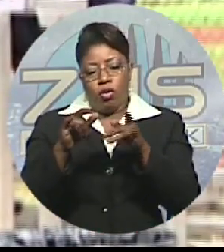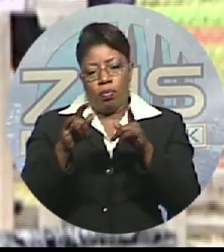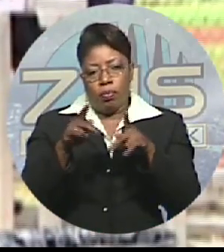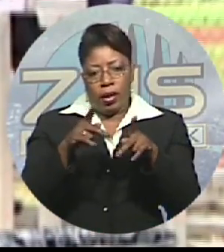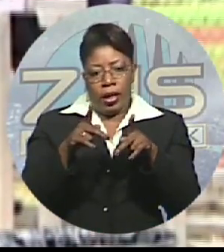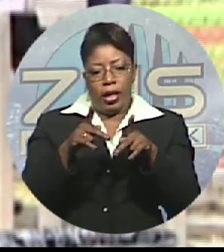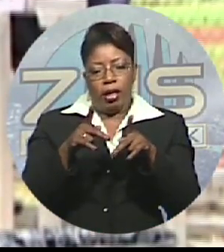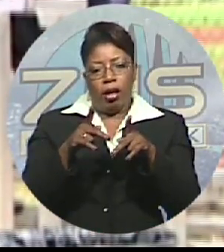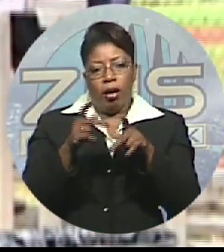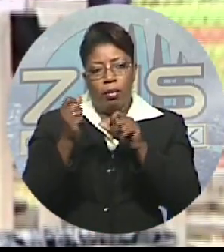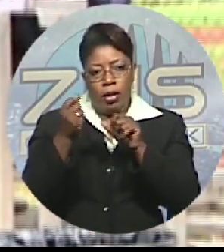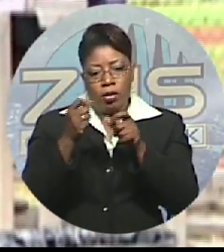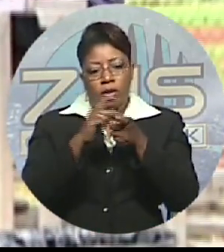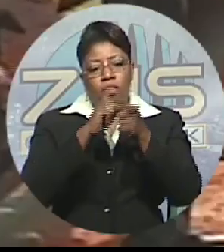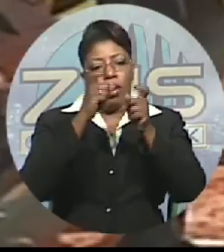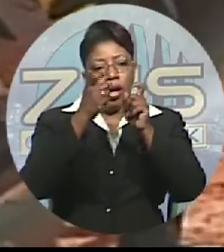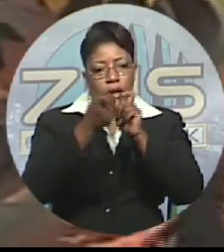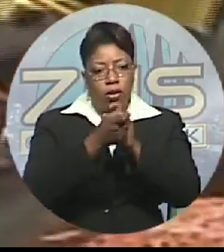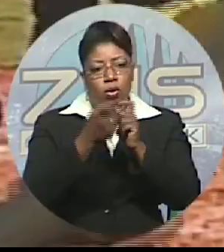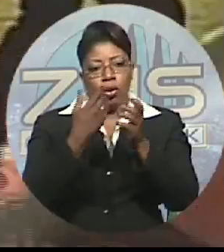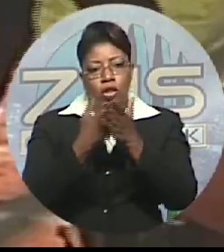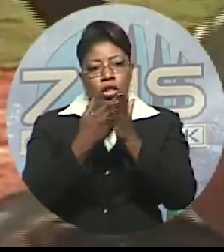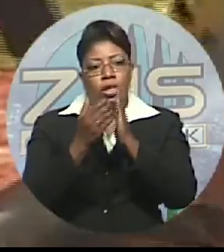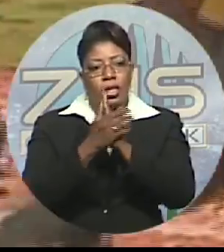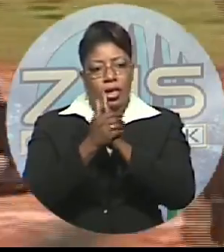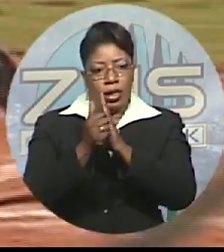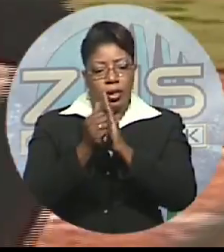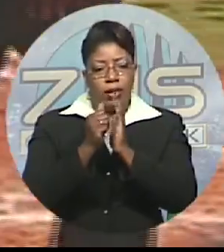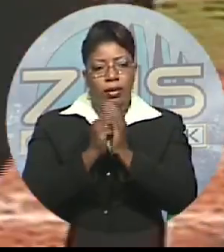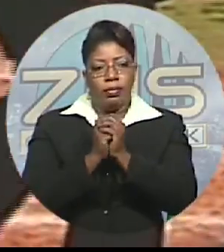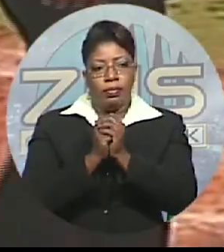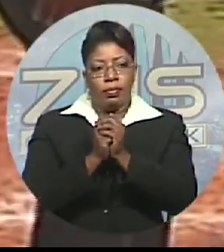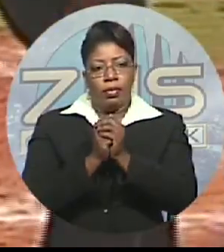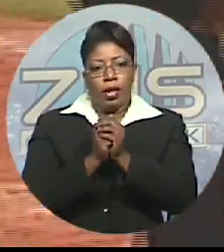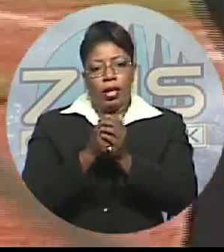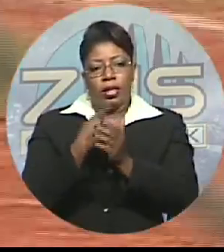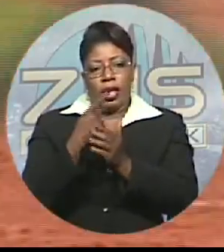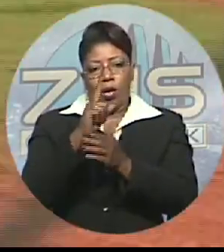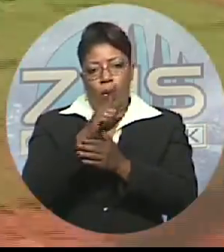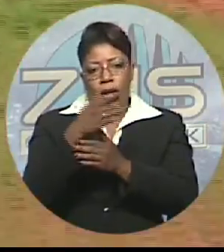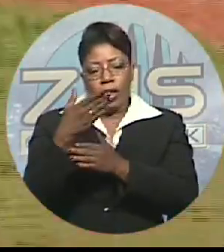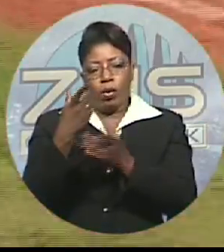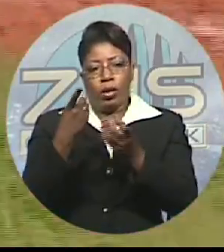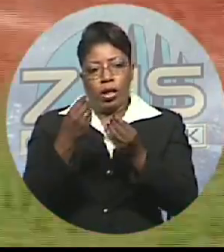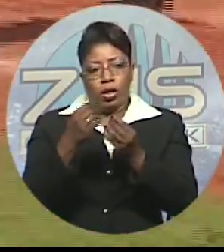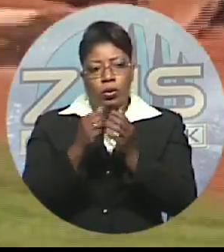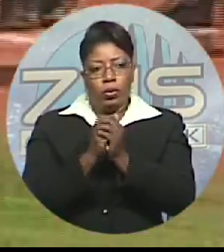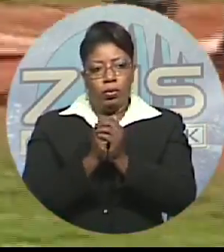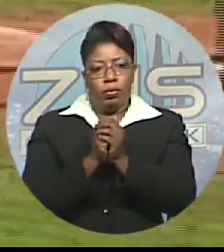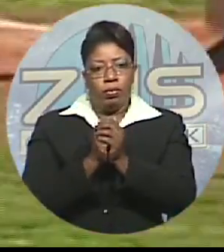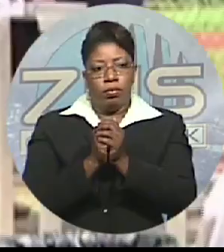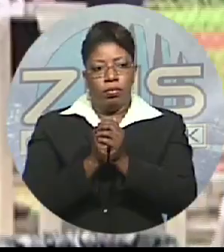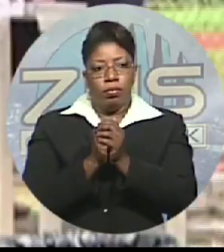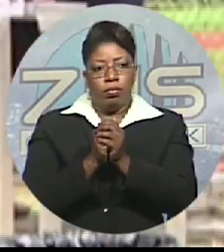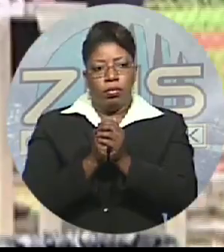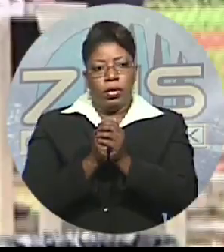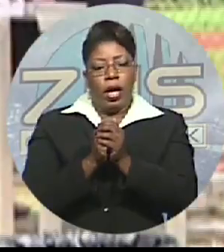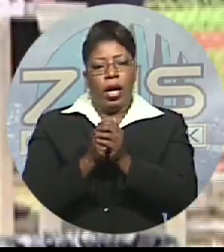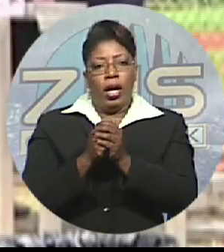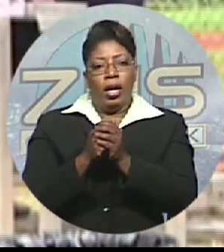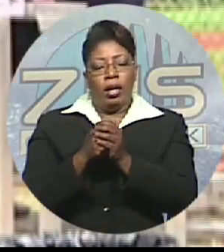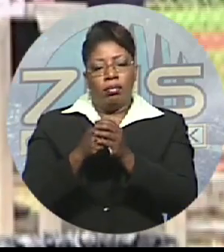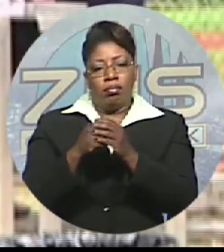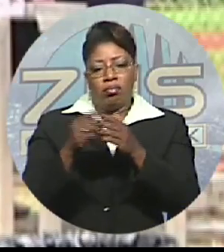of baseball, can translate to baseball skill. And there's one thing a player can do to get better. Everywhere in the world, kids need to play more